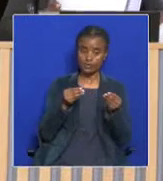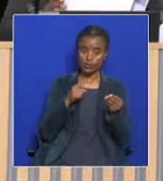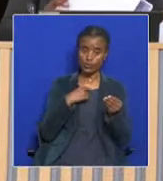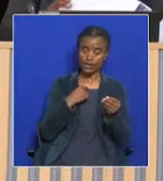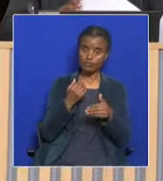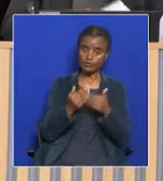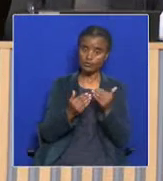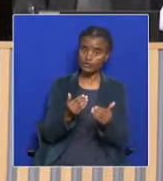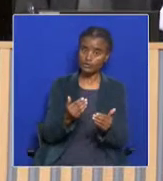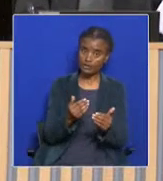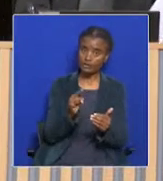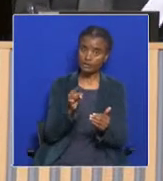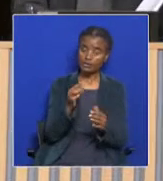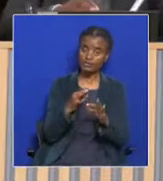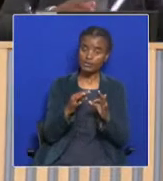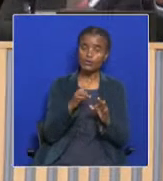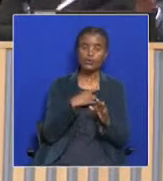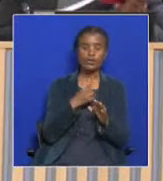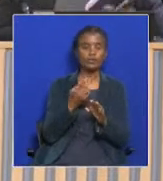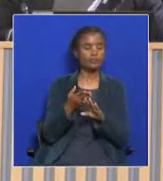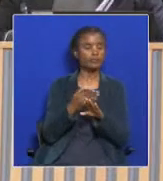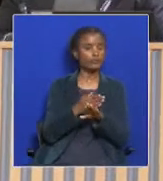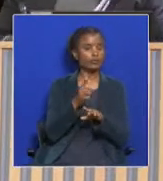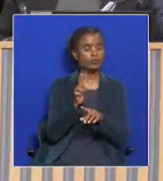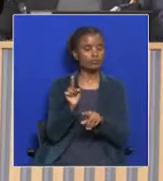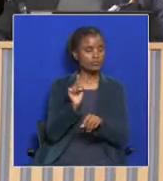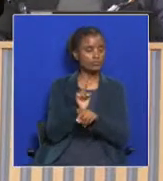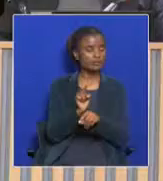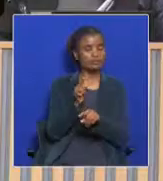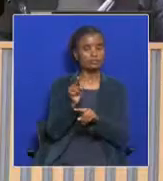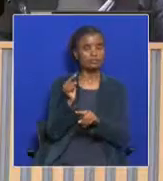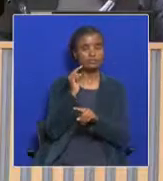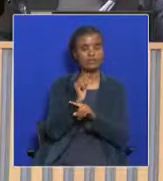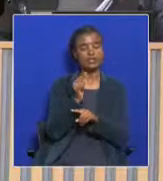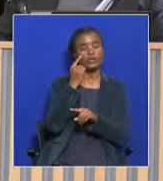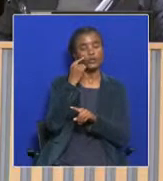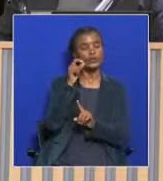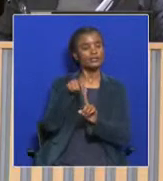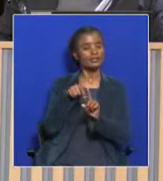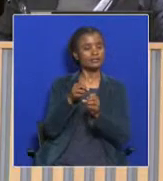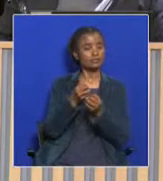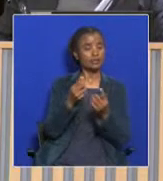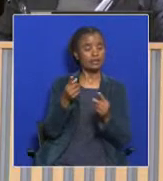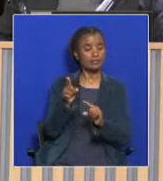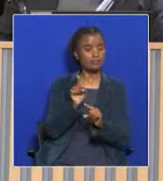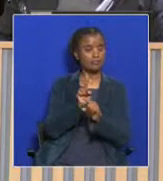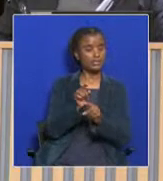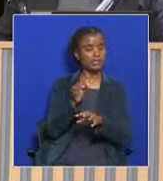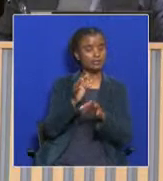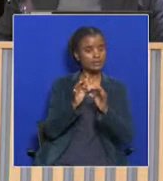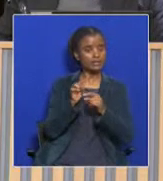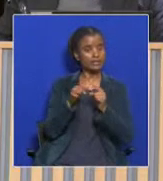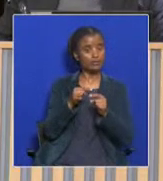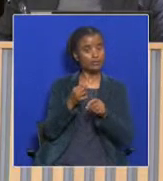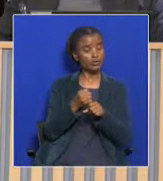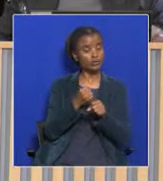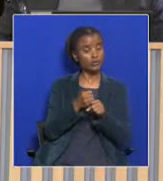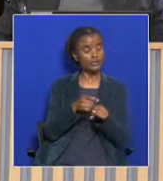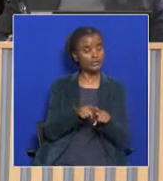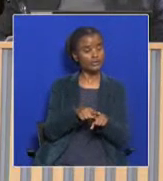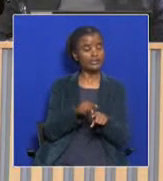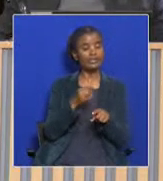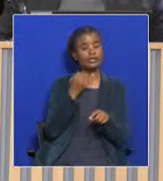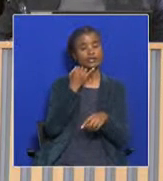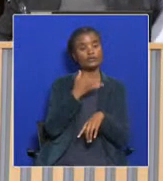about these kind of activities, about operations. drug busts. We've listened